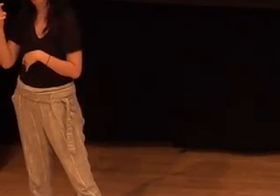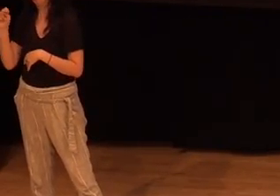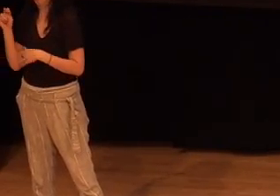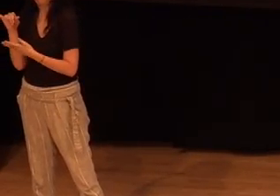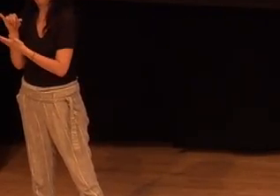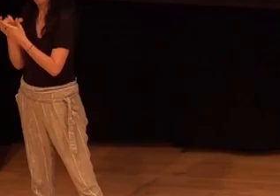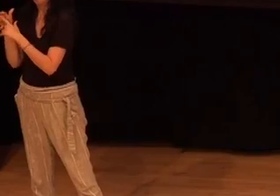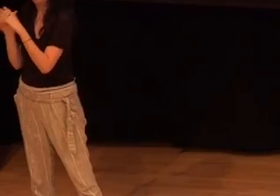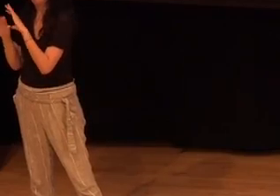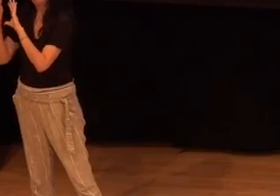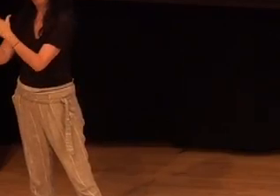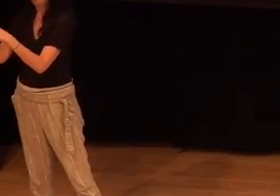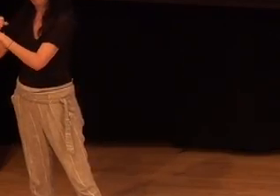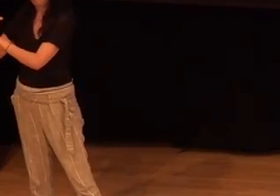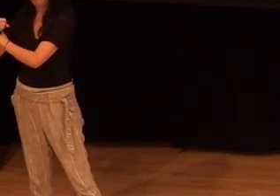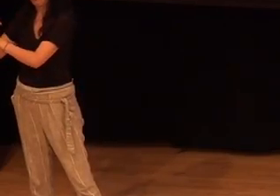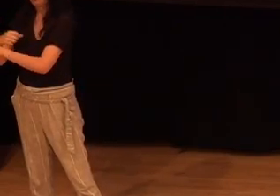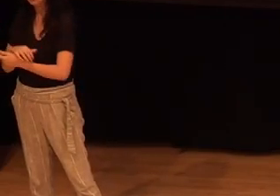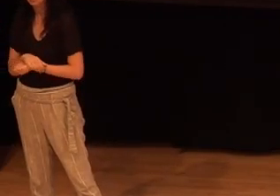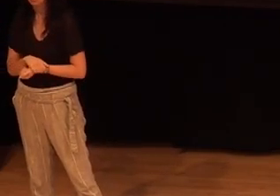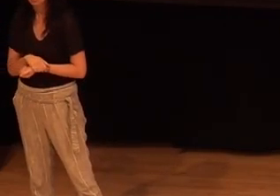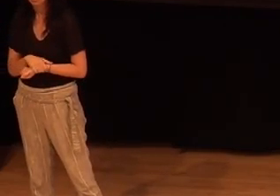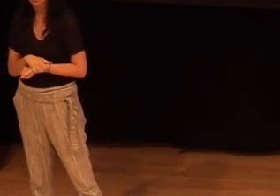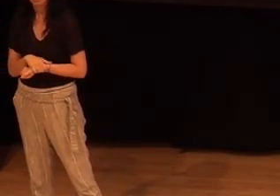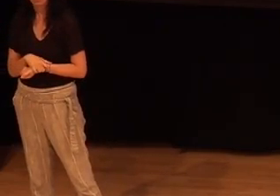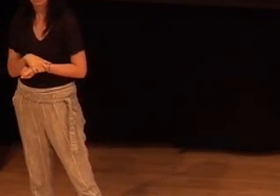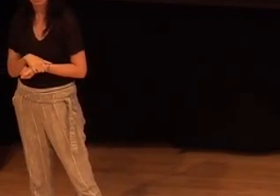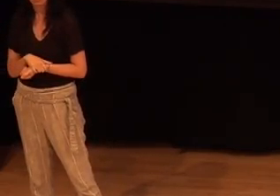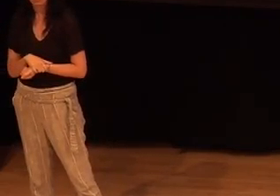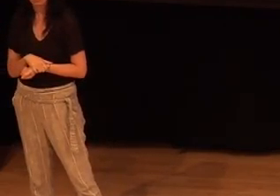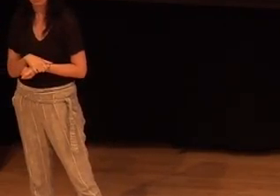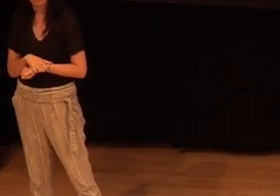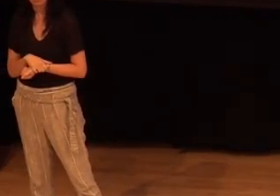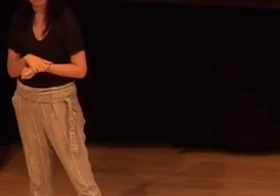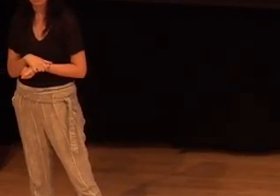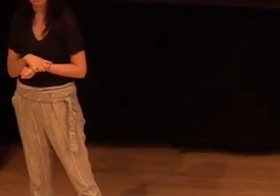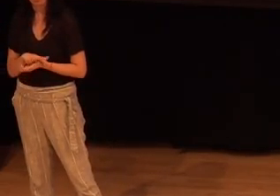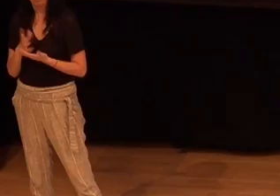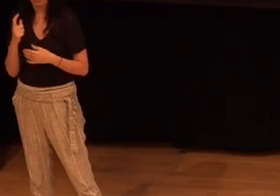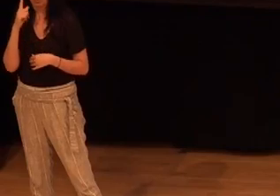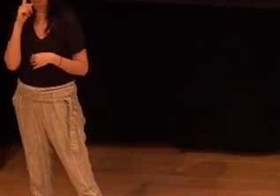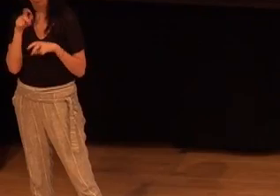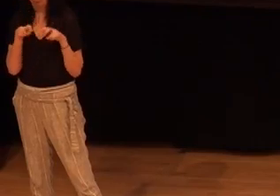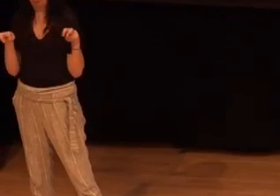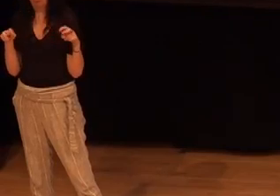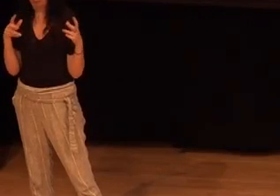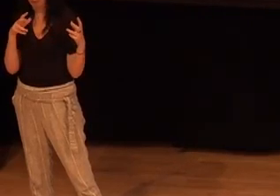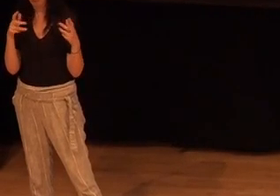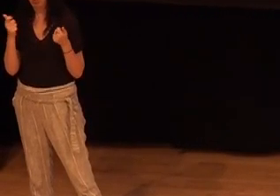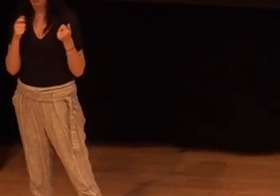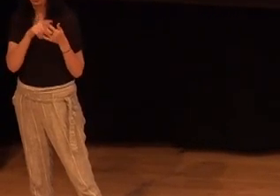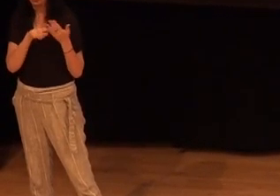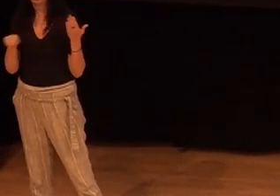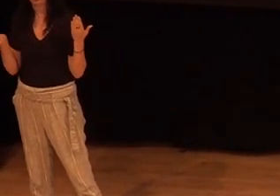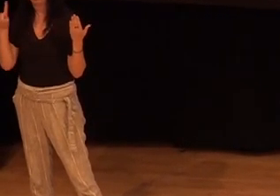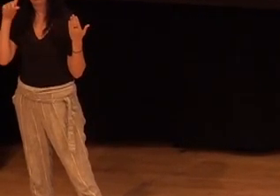that lands on that side of the ledger. But what does the panel think? Which of those do you